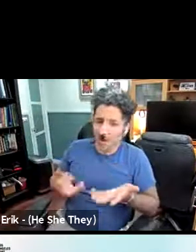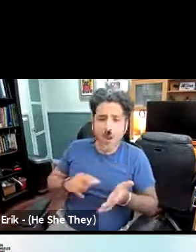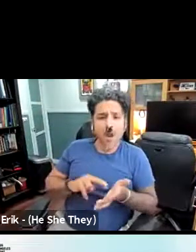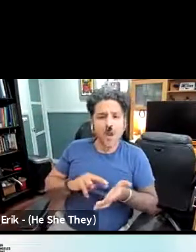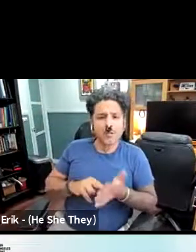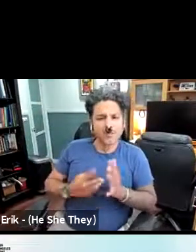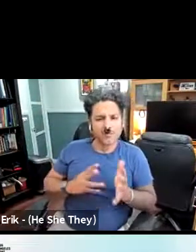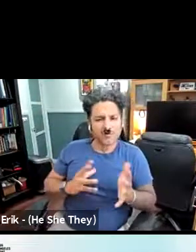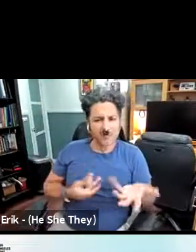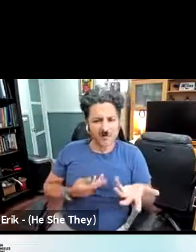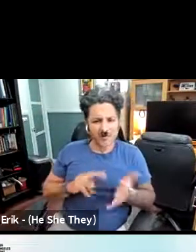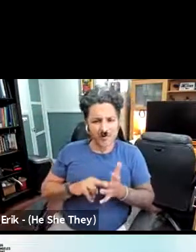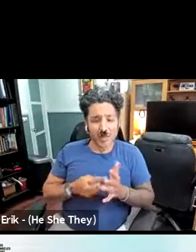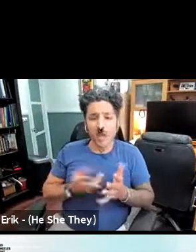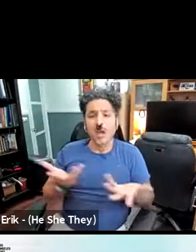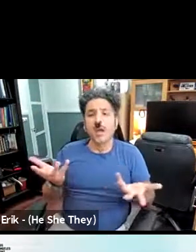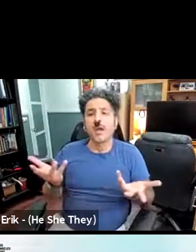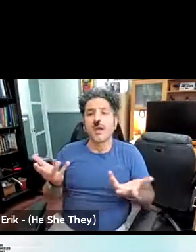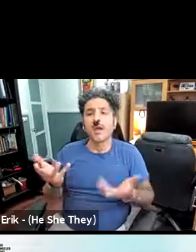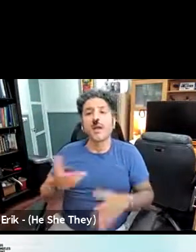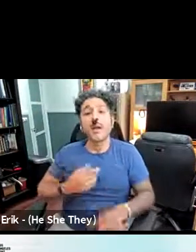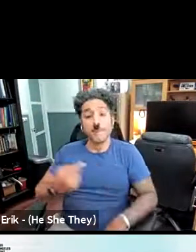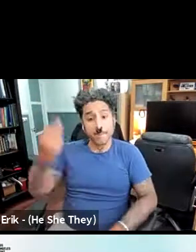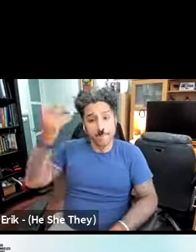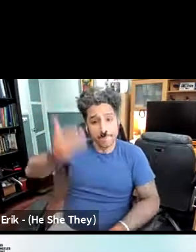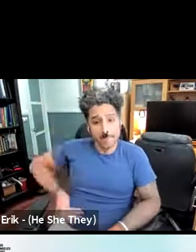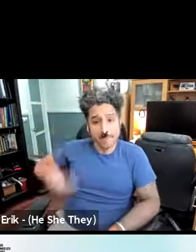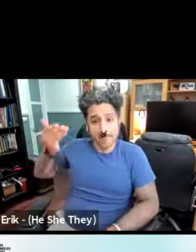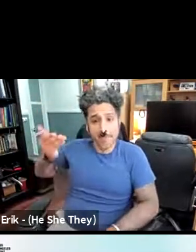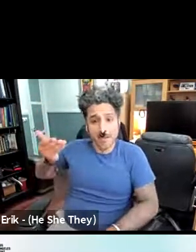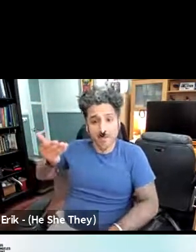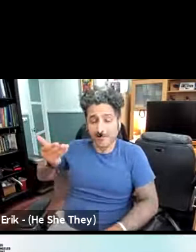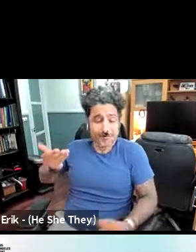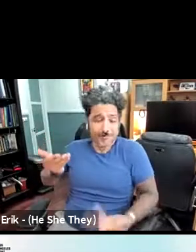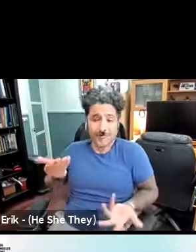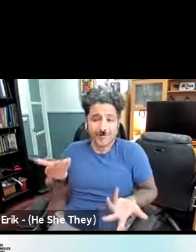transgender? They said, me being me. I